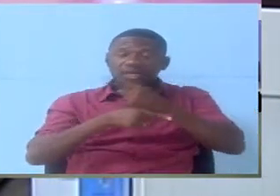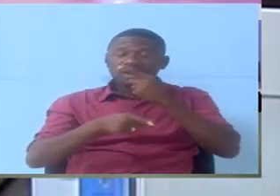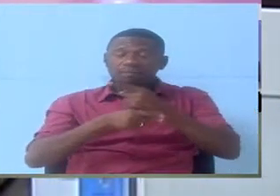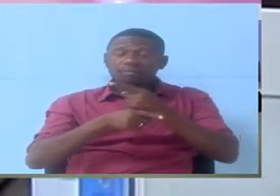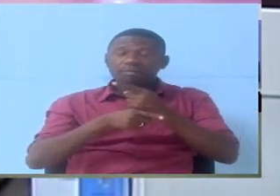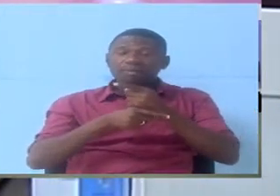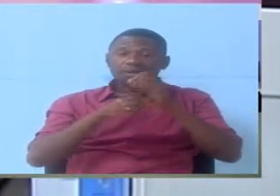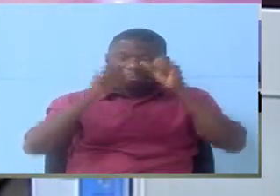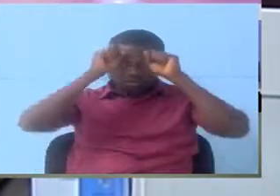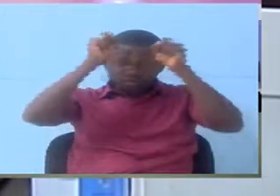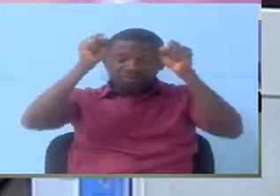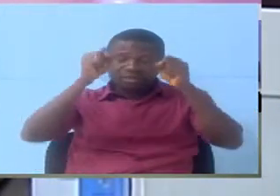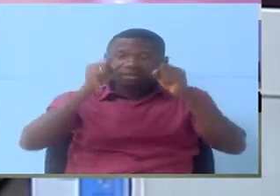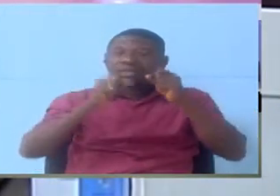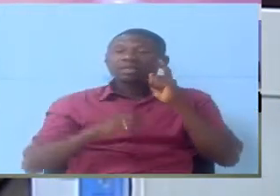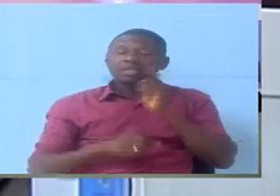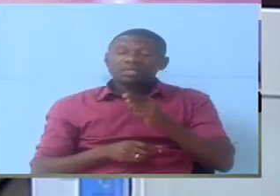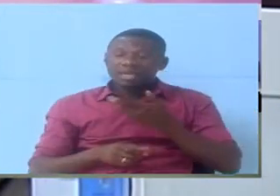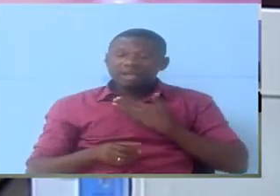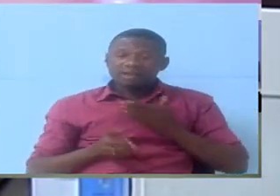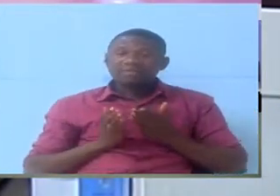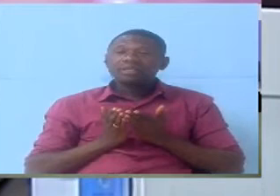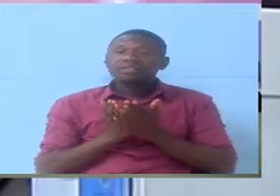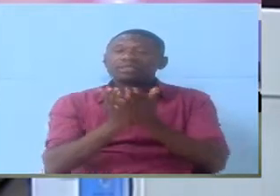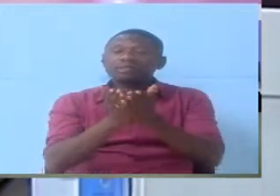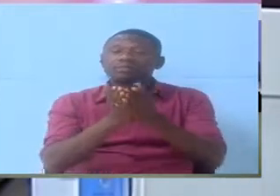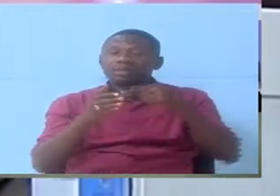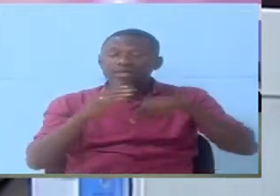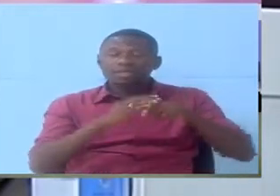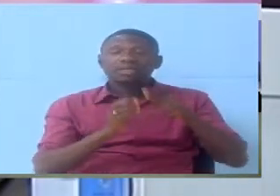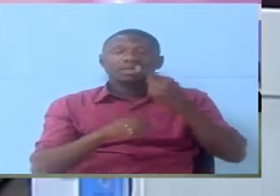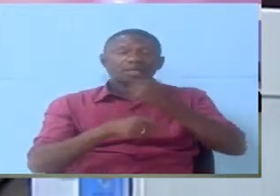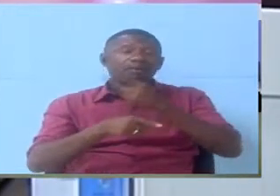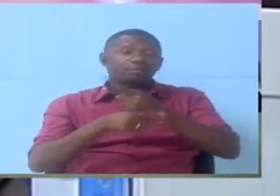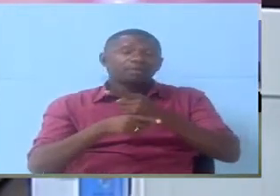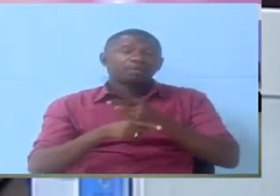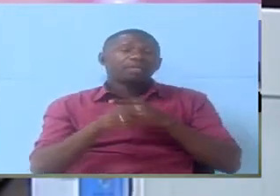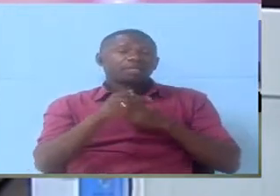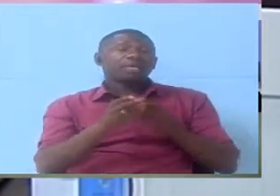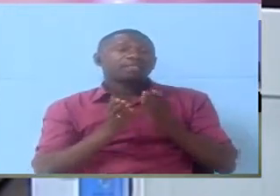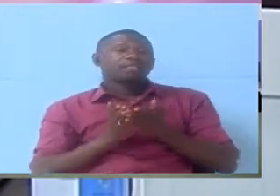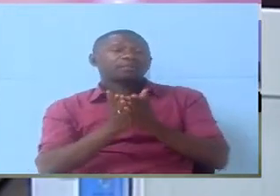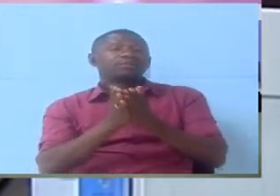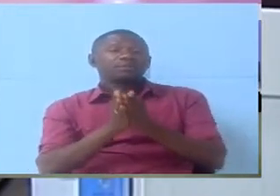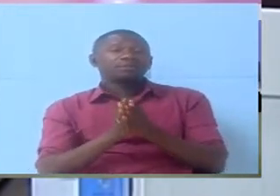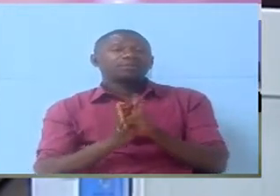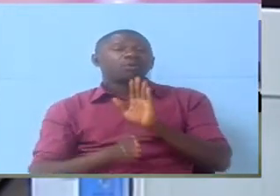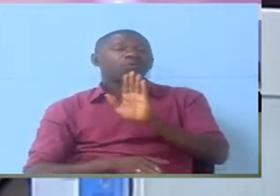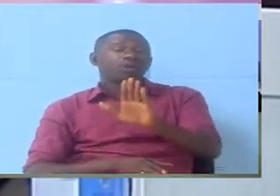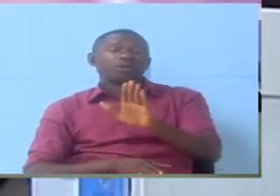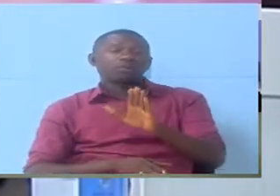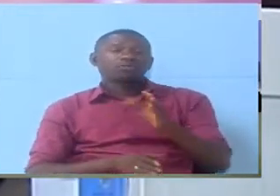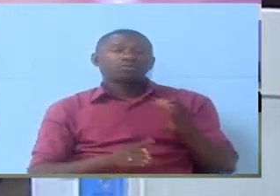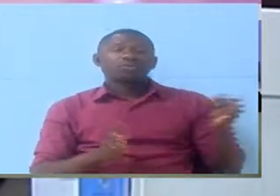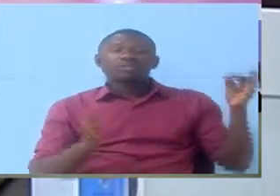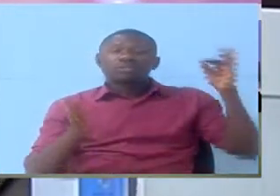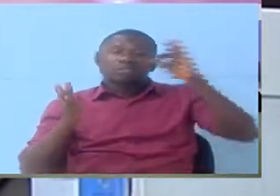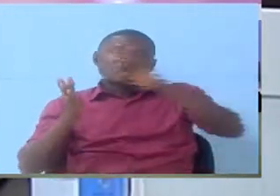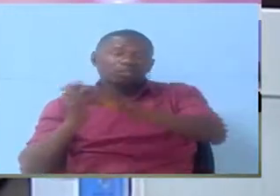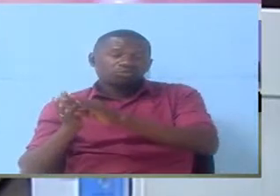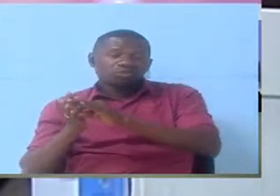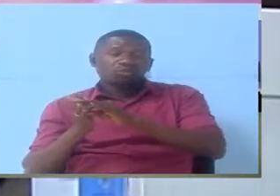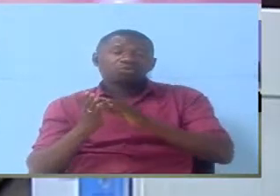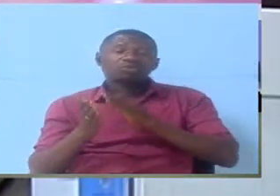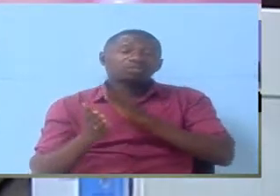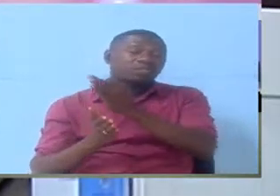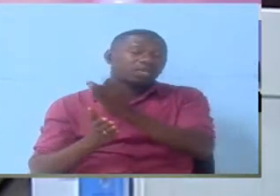in the Gambian waters. Kulungo be Gambia la baji olukono. That ship is allegedly waiting to transport some migrant to Spain. Wo